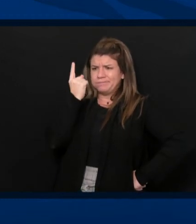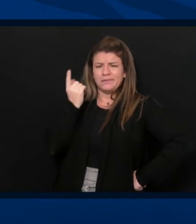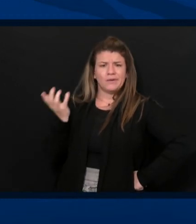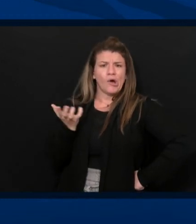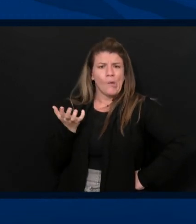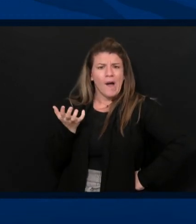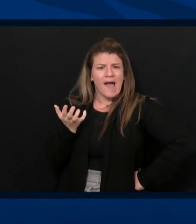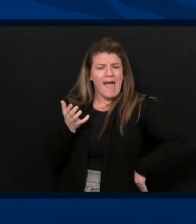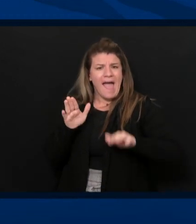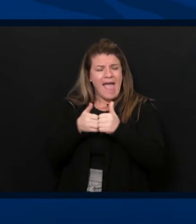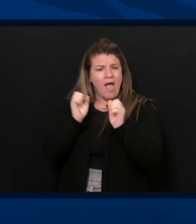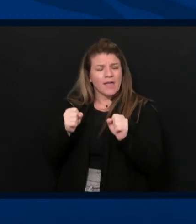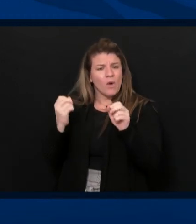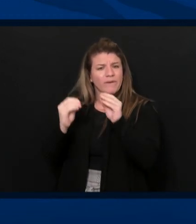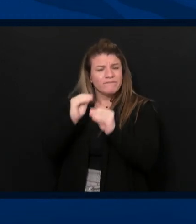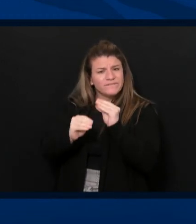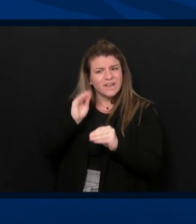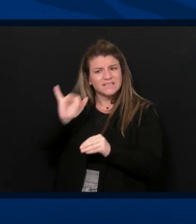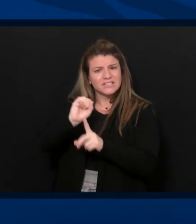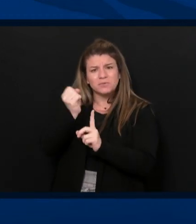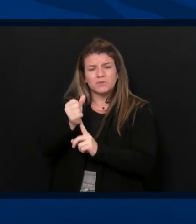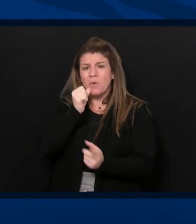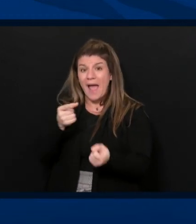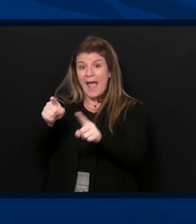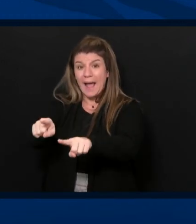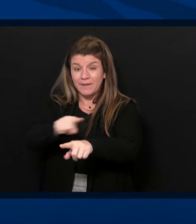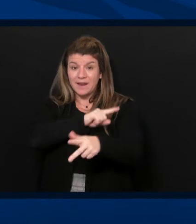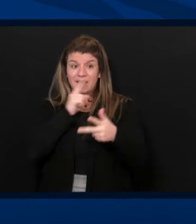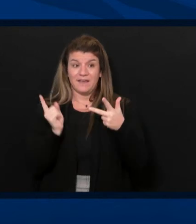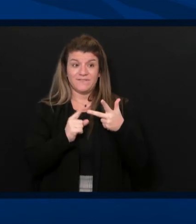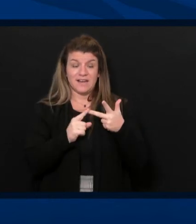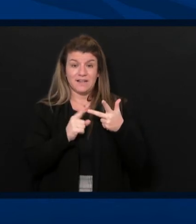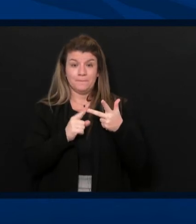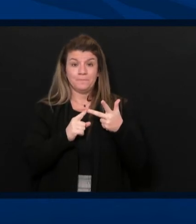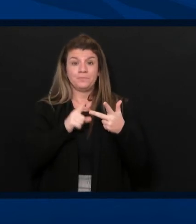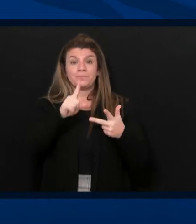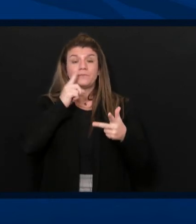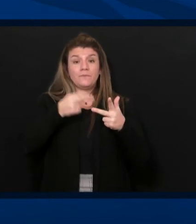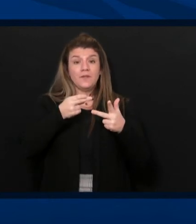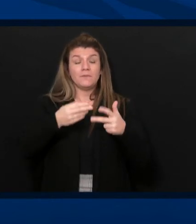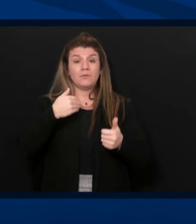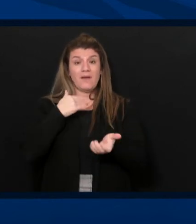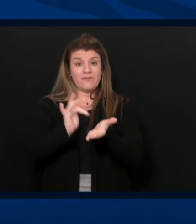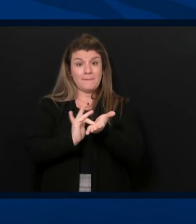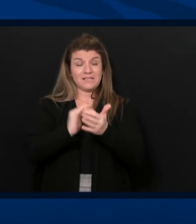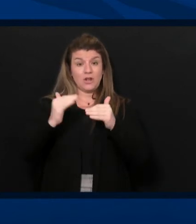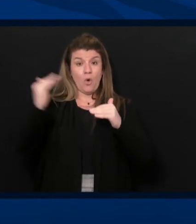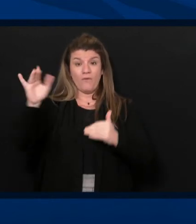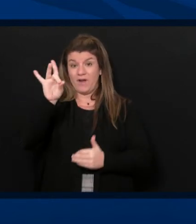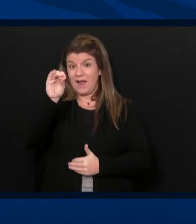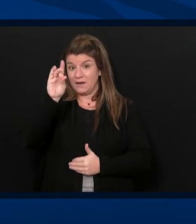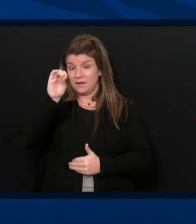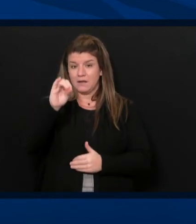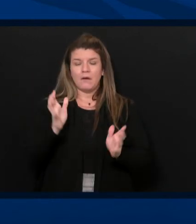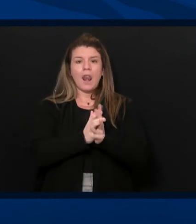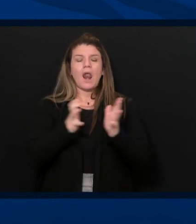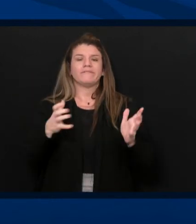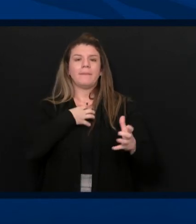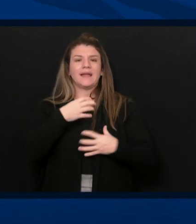to correct those situations so they don't happen? And finally, you mentioned getting medication to those over 80. A lot of complaints